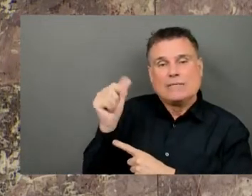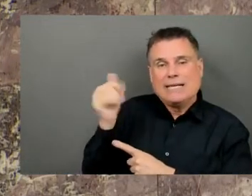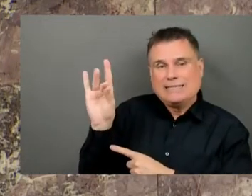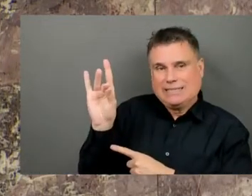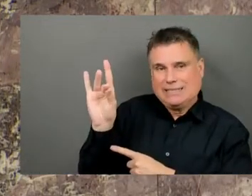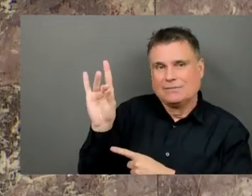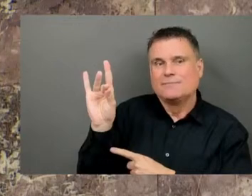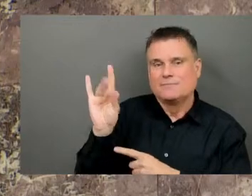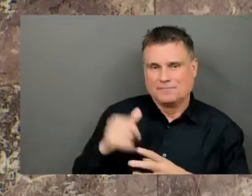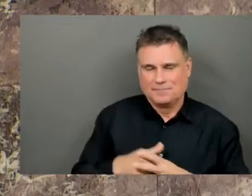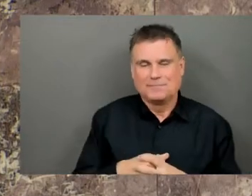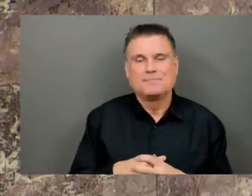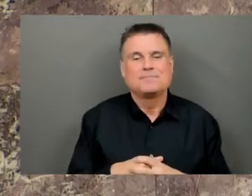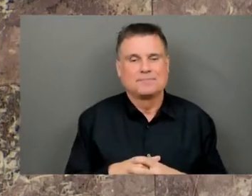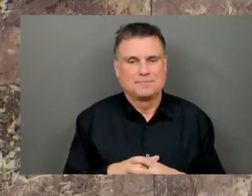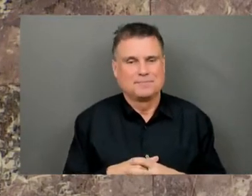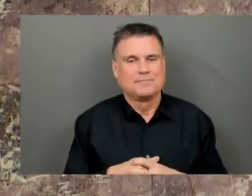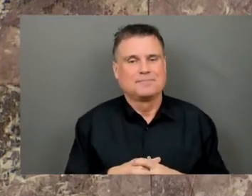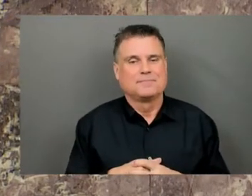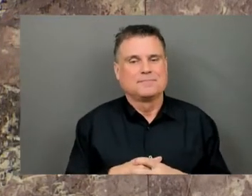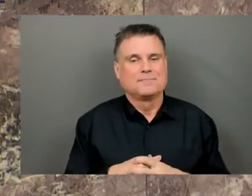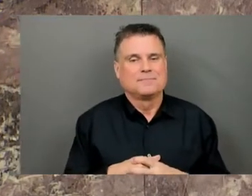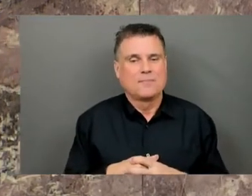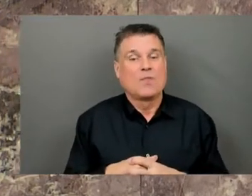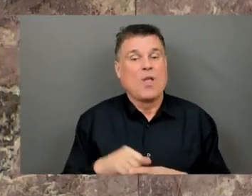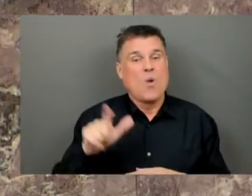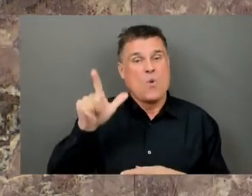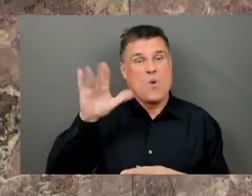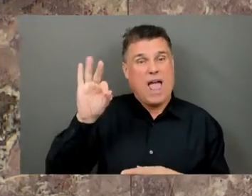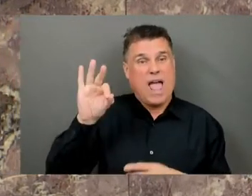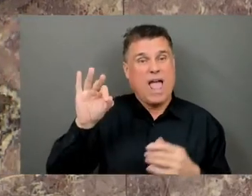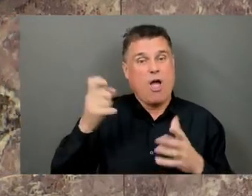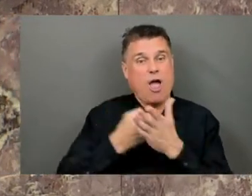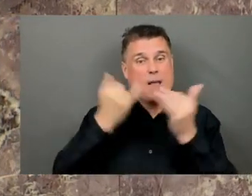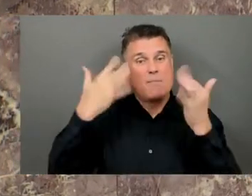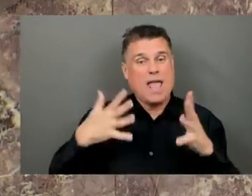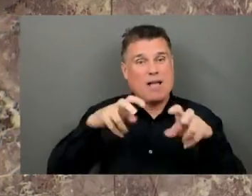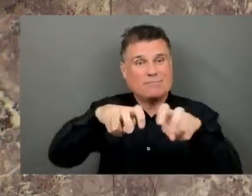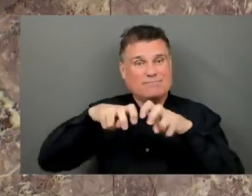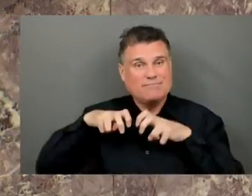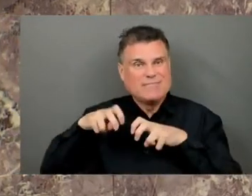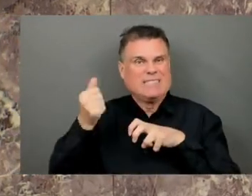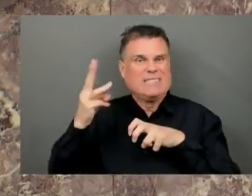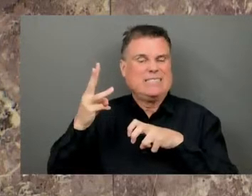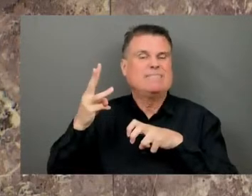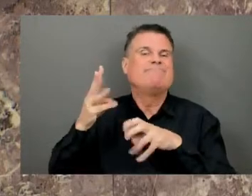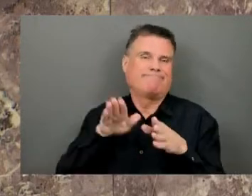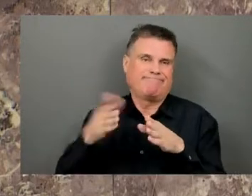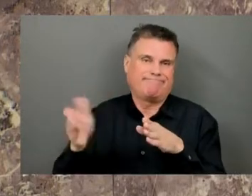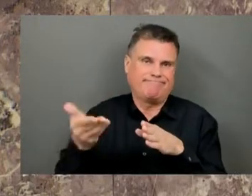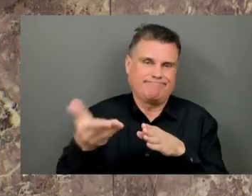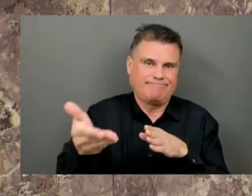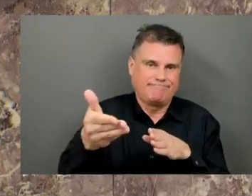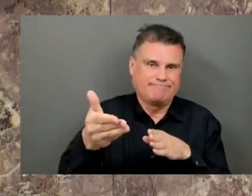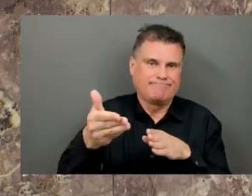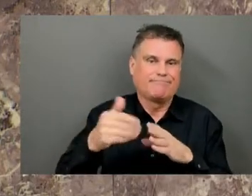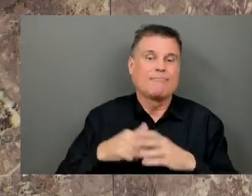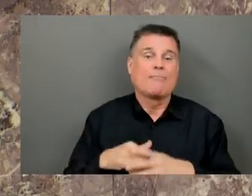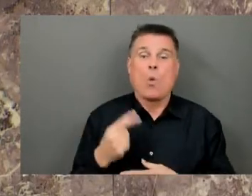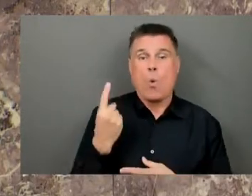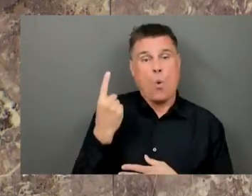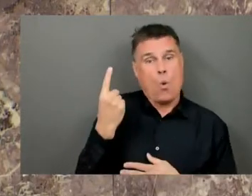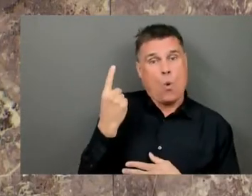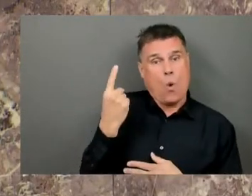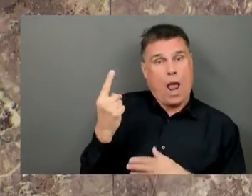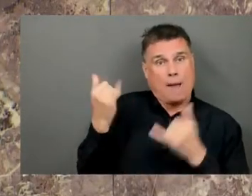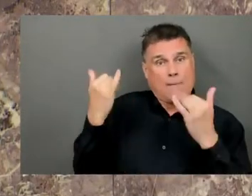we lost, Broncos defenseman Logan Boulay became a beacon of hope through his decision to donate his organs, helping to save the lives